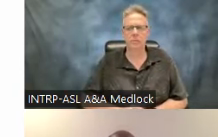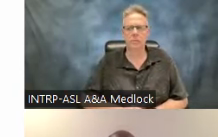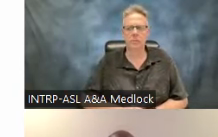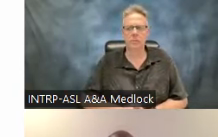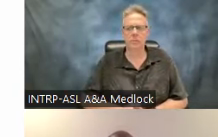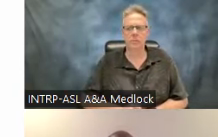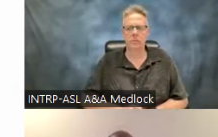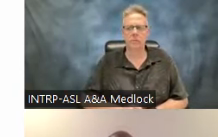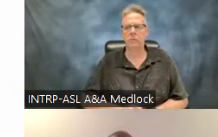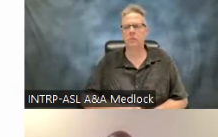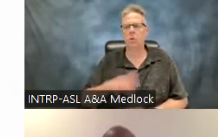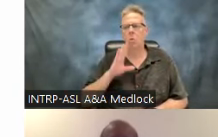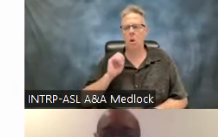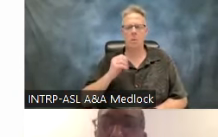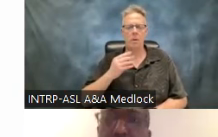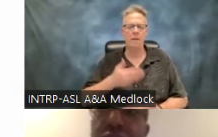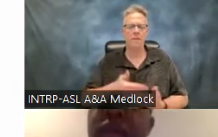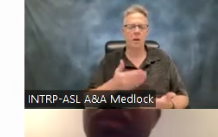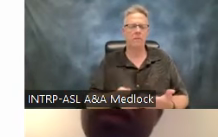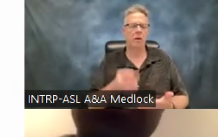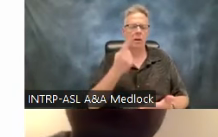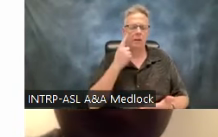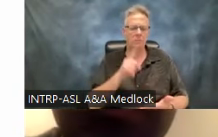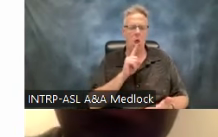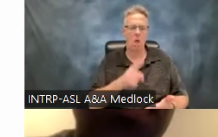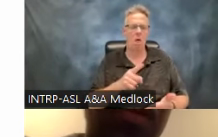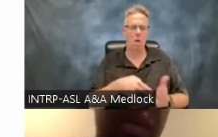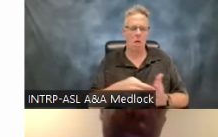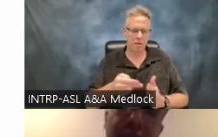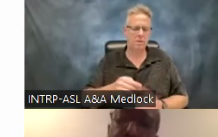for authenticity, if I recall correctly.